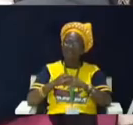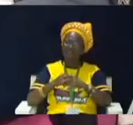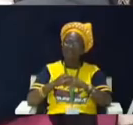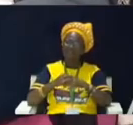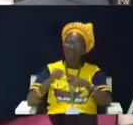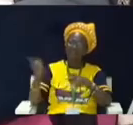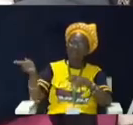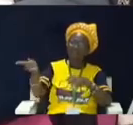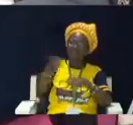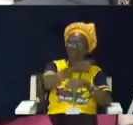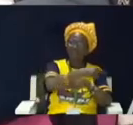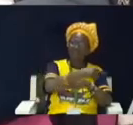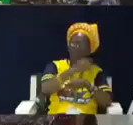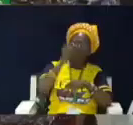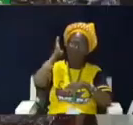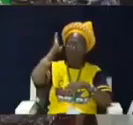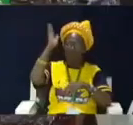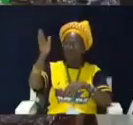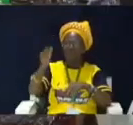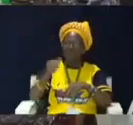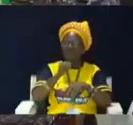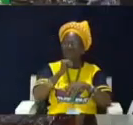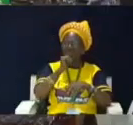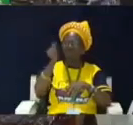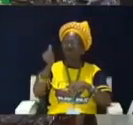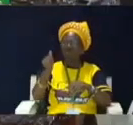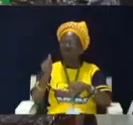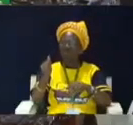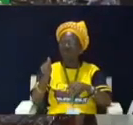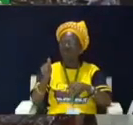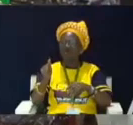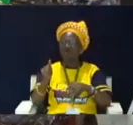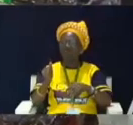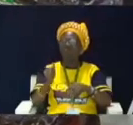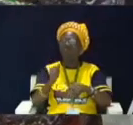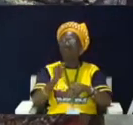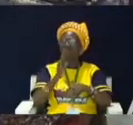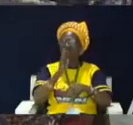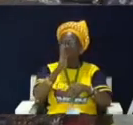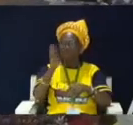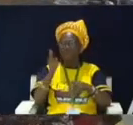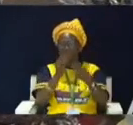you will not be sad.